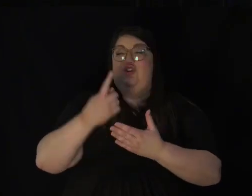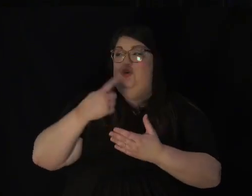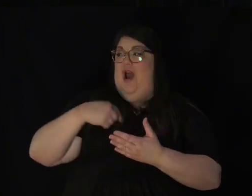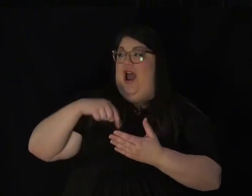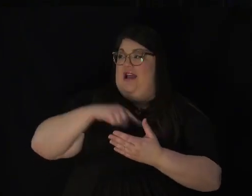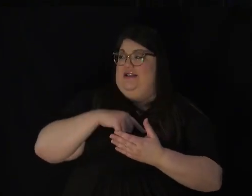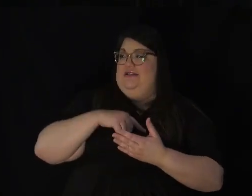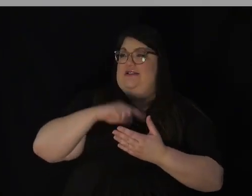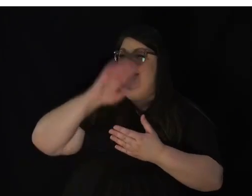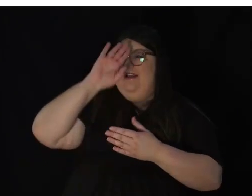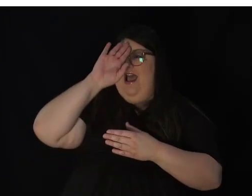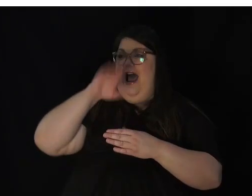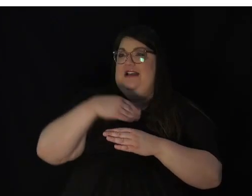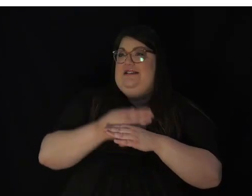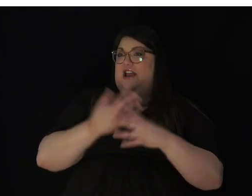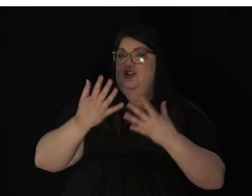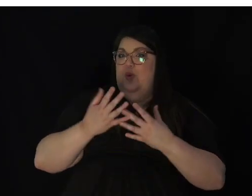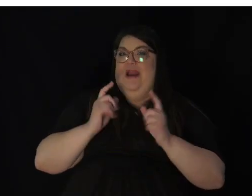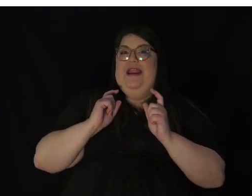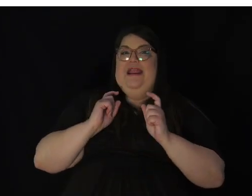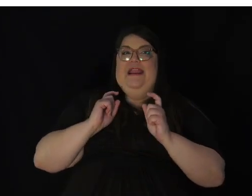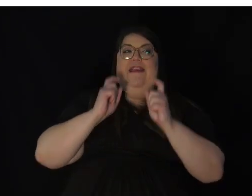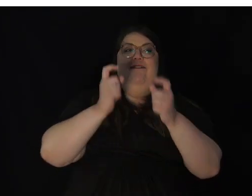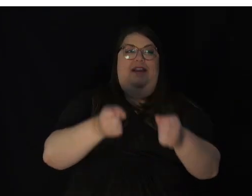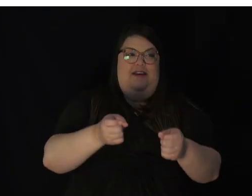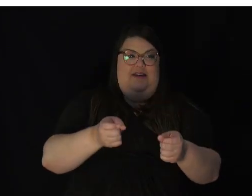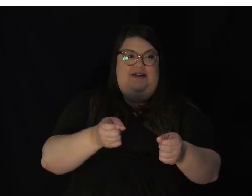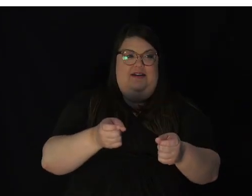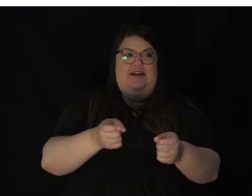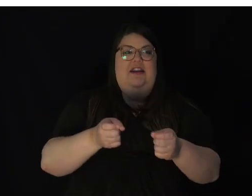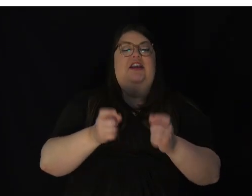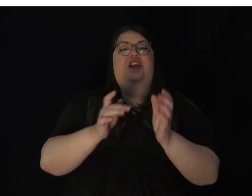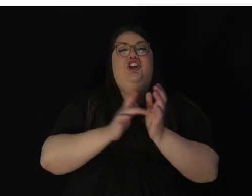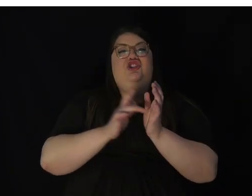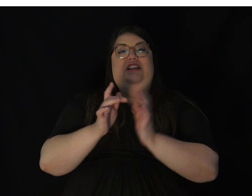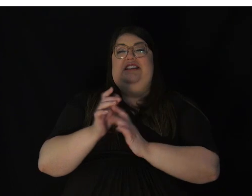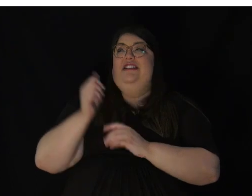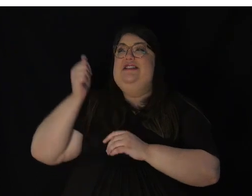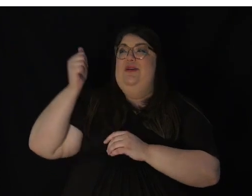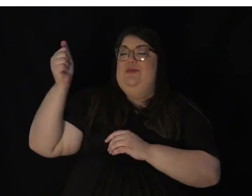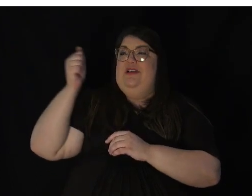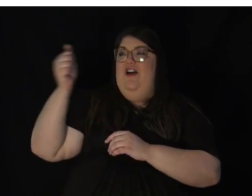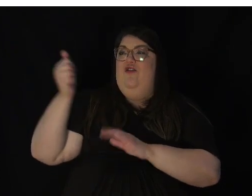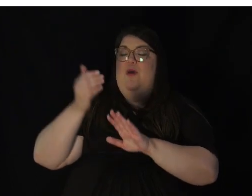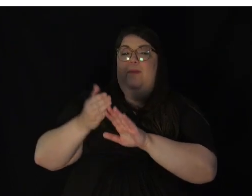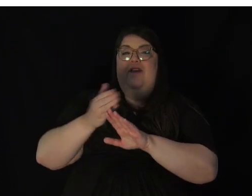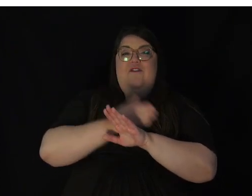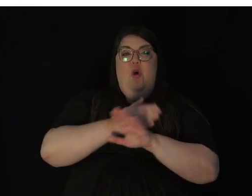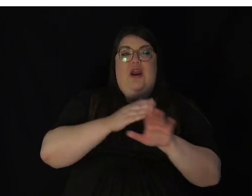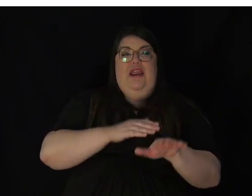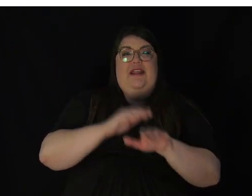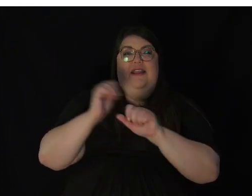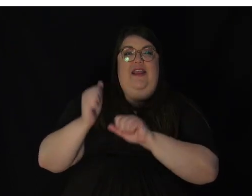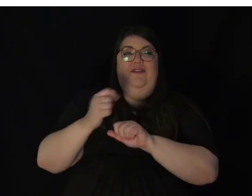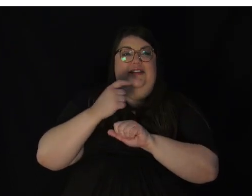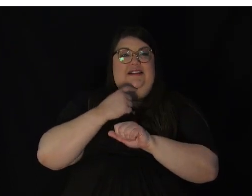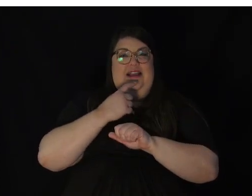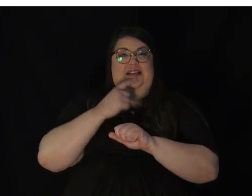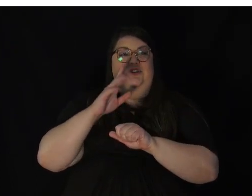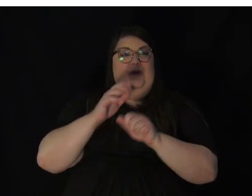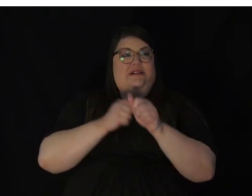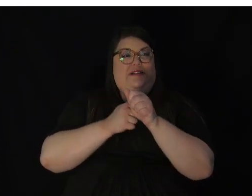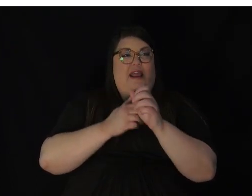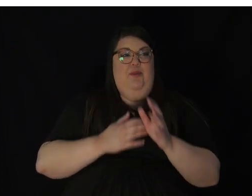a son is what? Given. Jesus himself, before he leaves, says to his